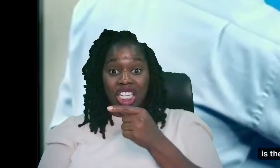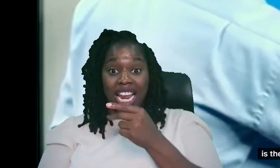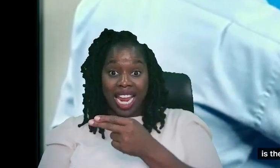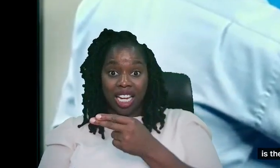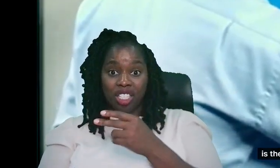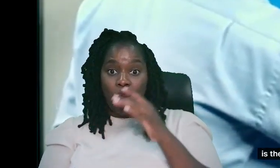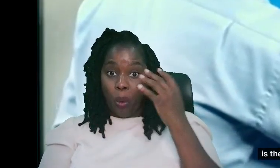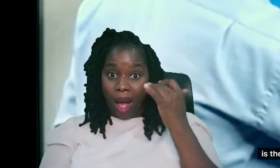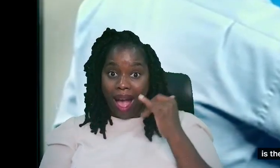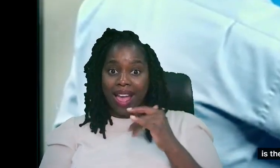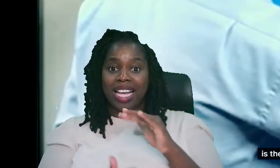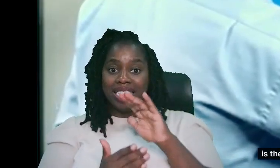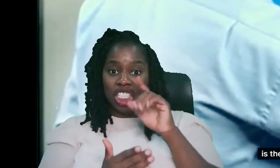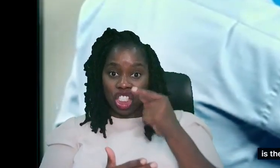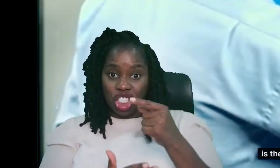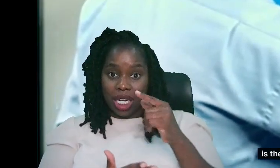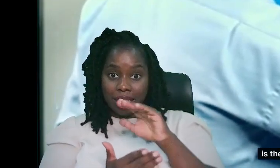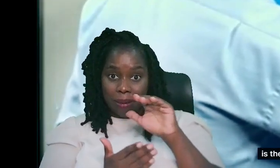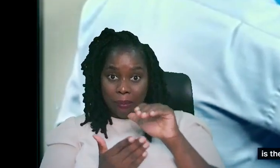midpoint.